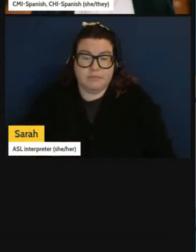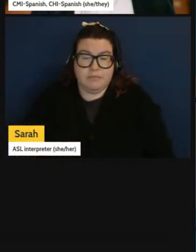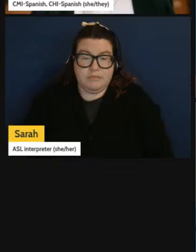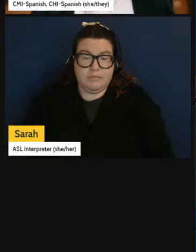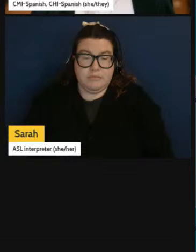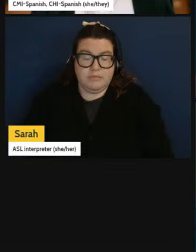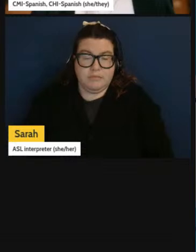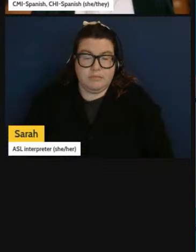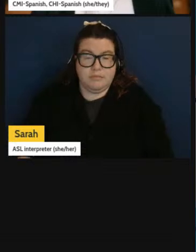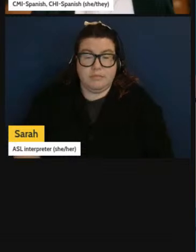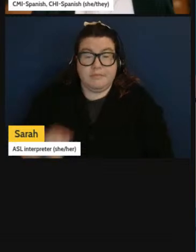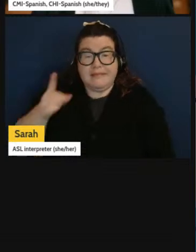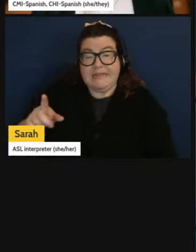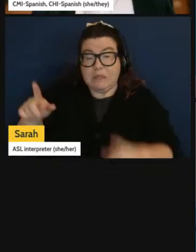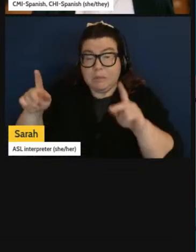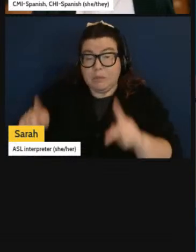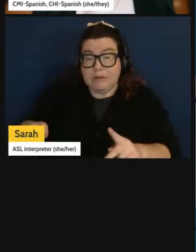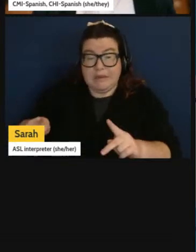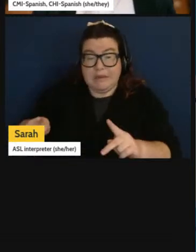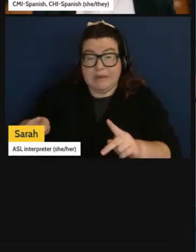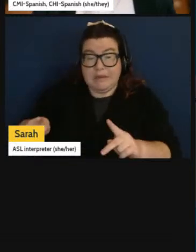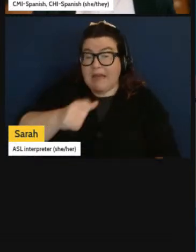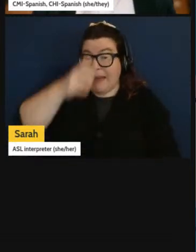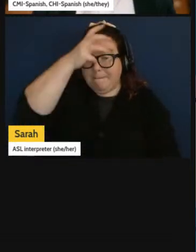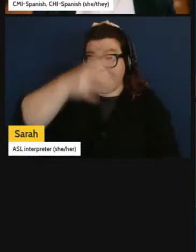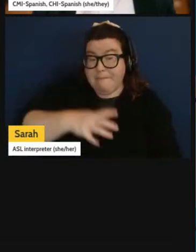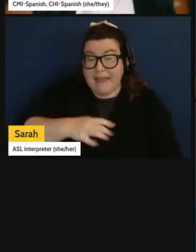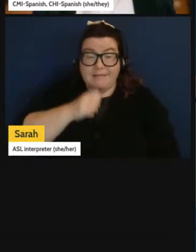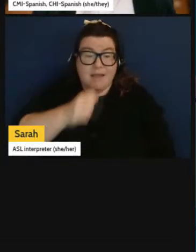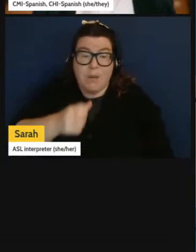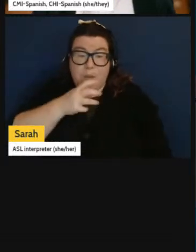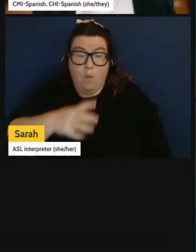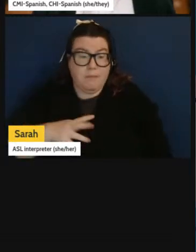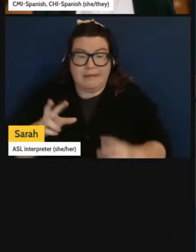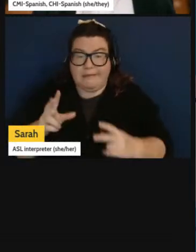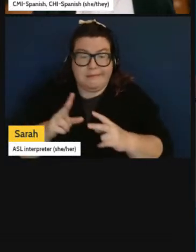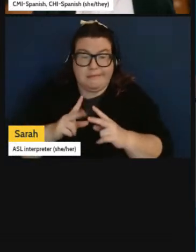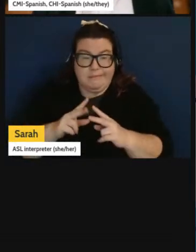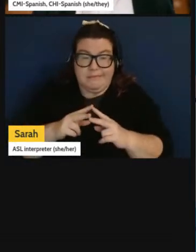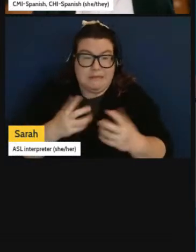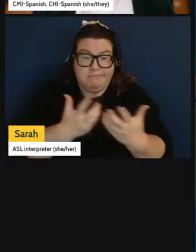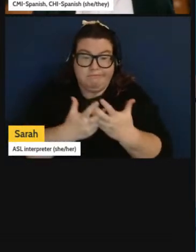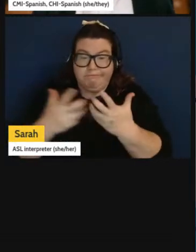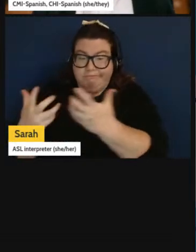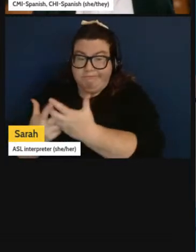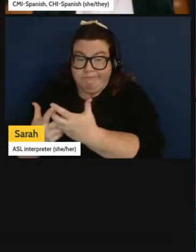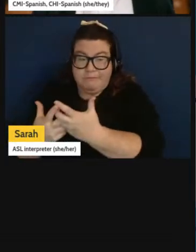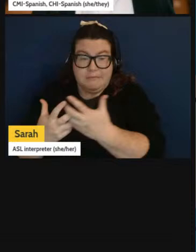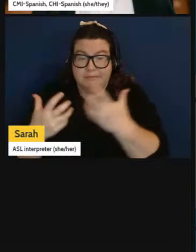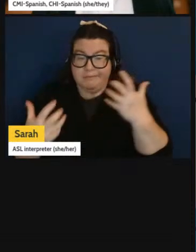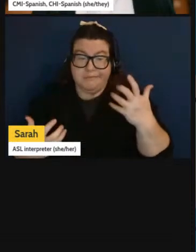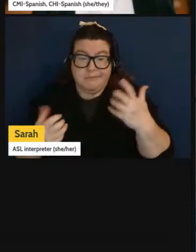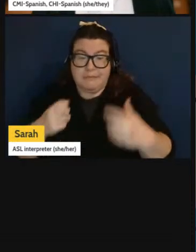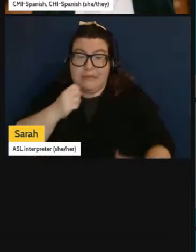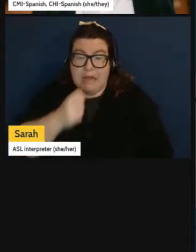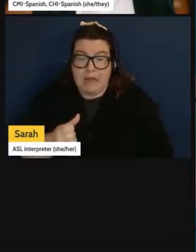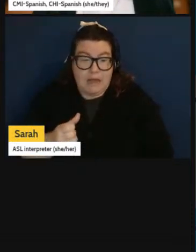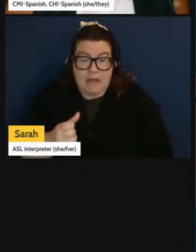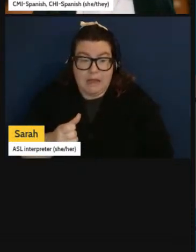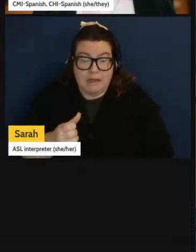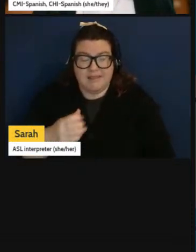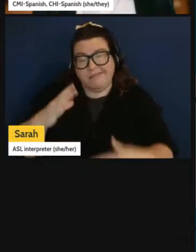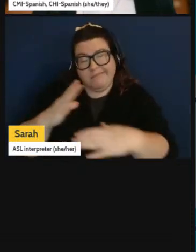So this person says they're not a man or a woman. Okay, so someone can be neither a man nor a woman, somewhere